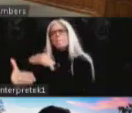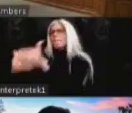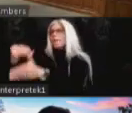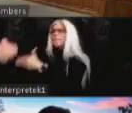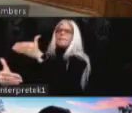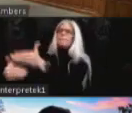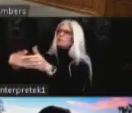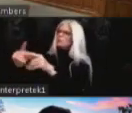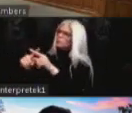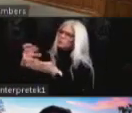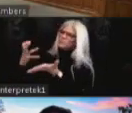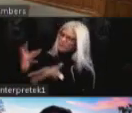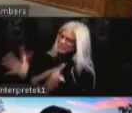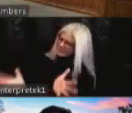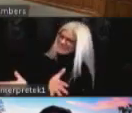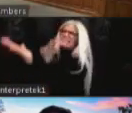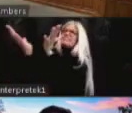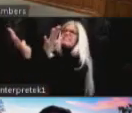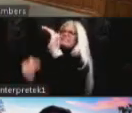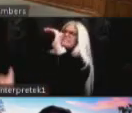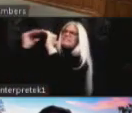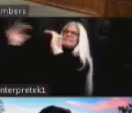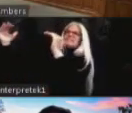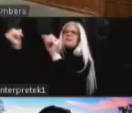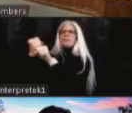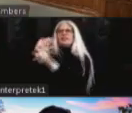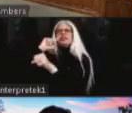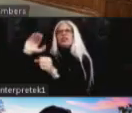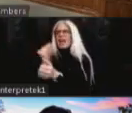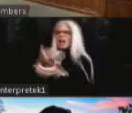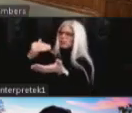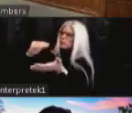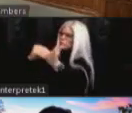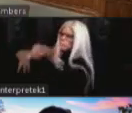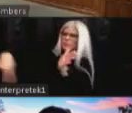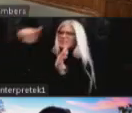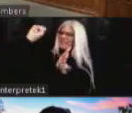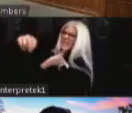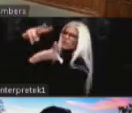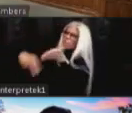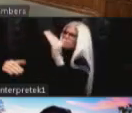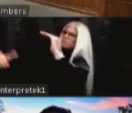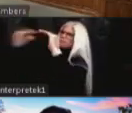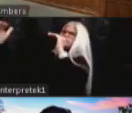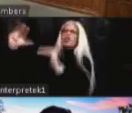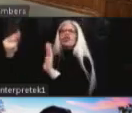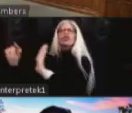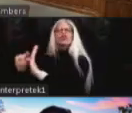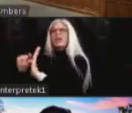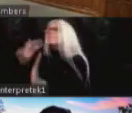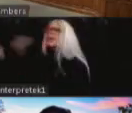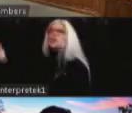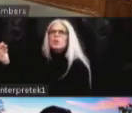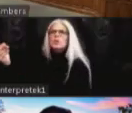community around the effort of making sure all of our children can read by 3rd grade. So thank you. I also want to find